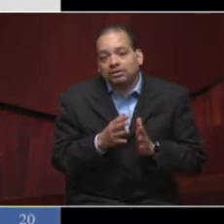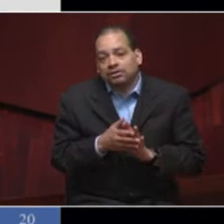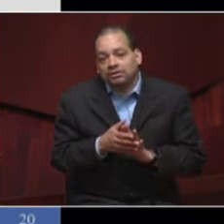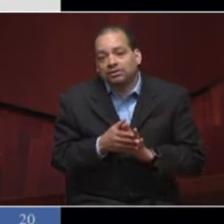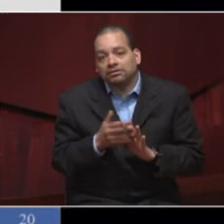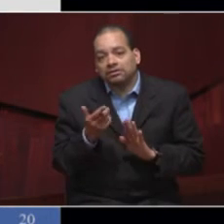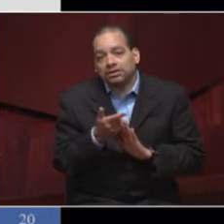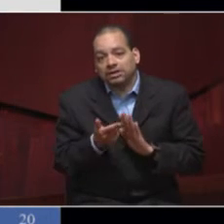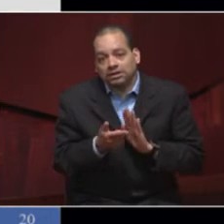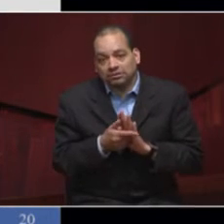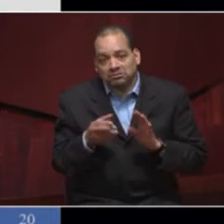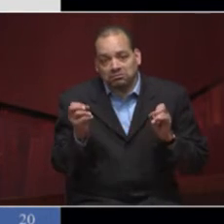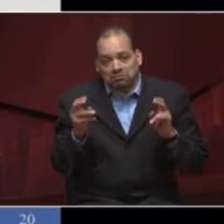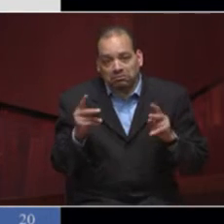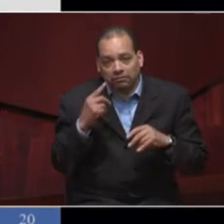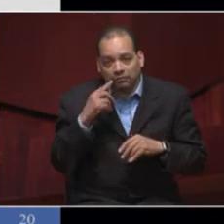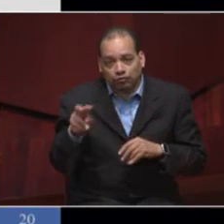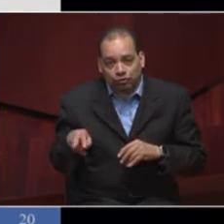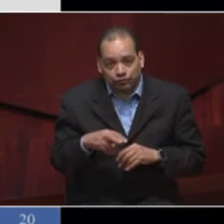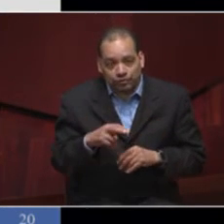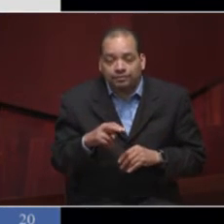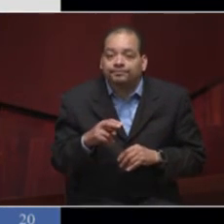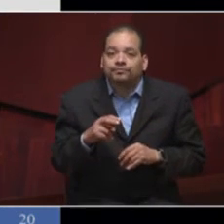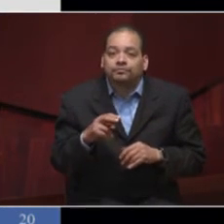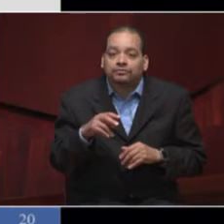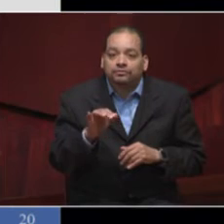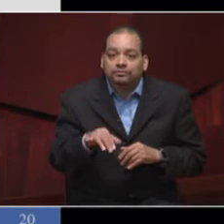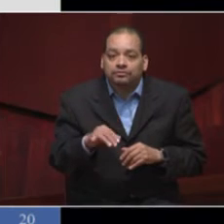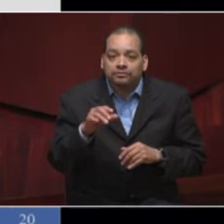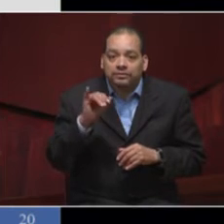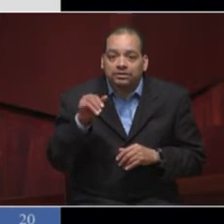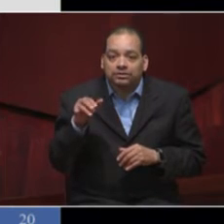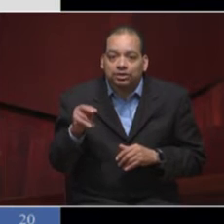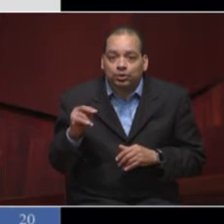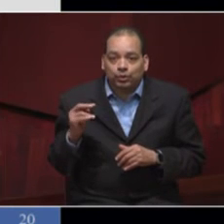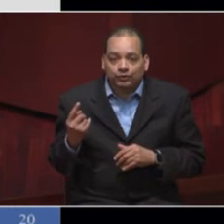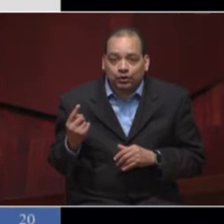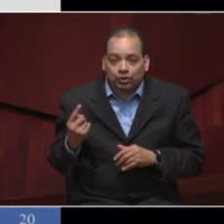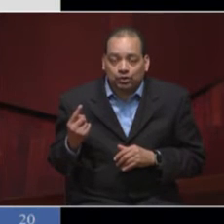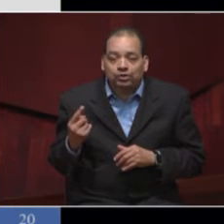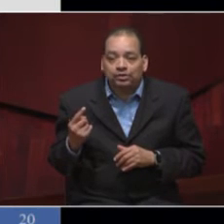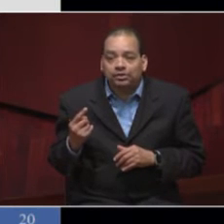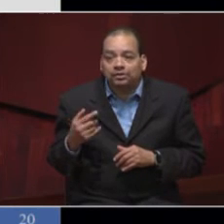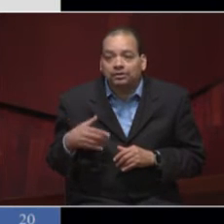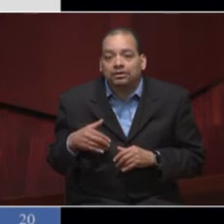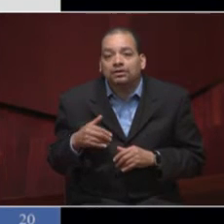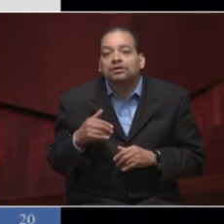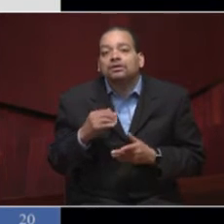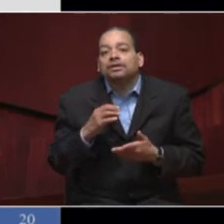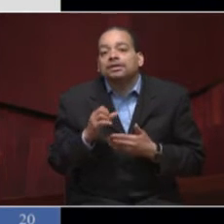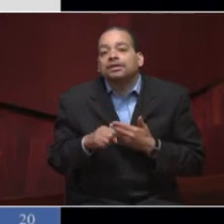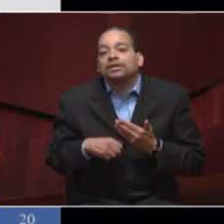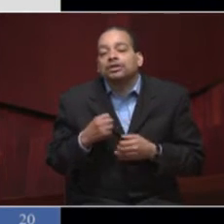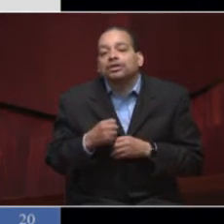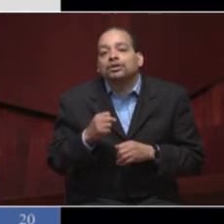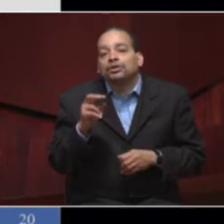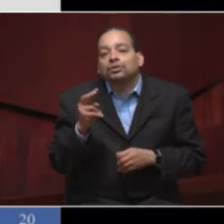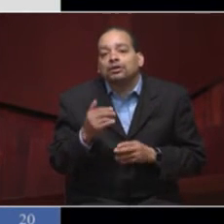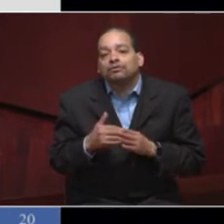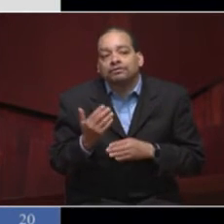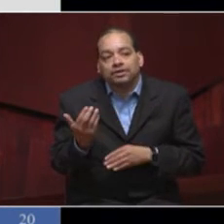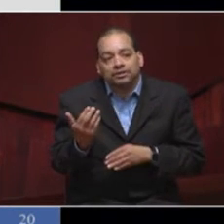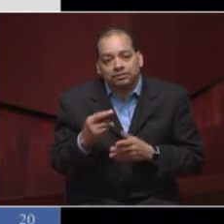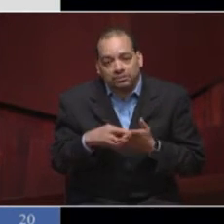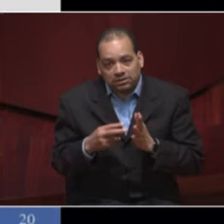transfer, which for most of them, again, was on the 1st of January, calendar year 2015. So